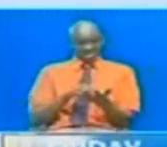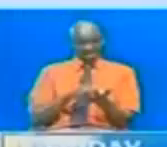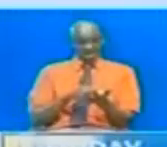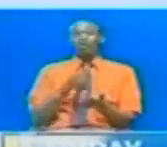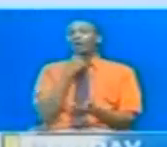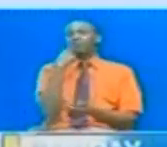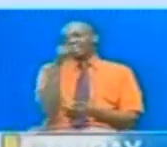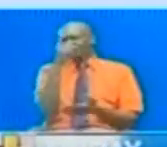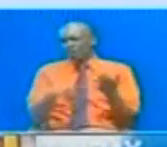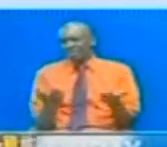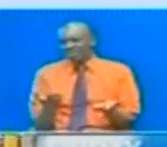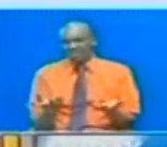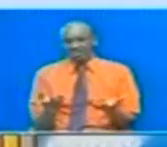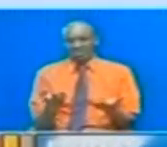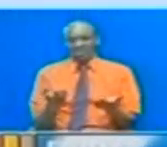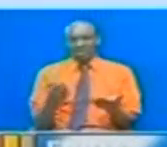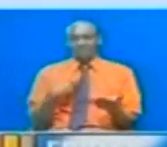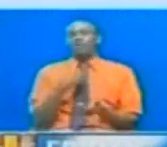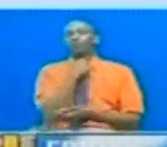unataka kumwambia nini tena?